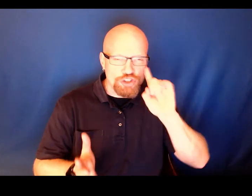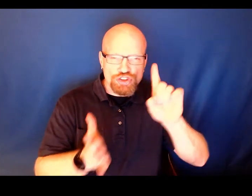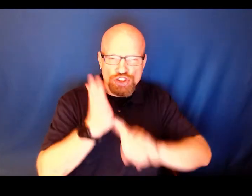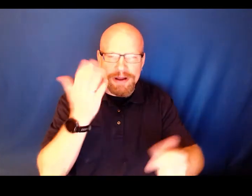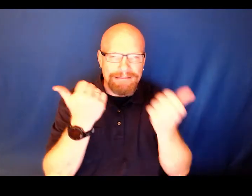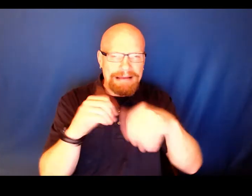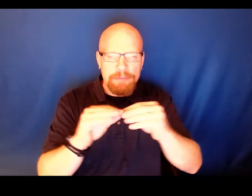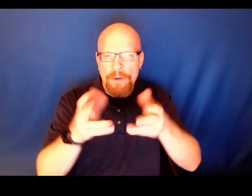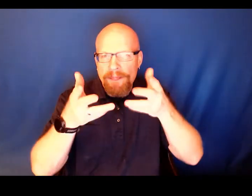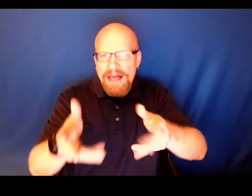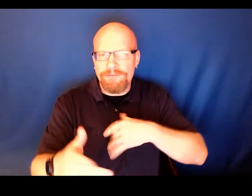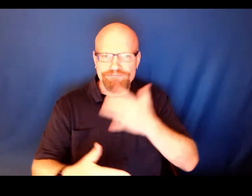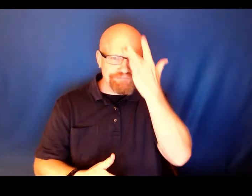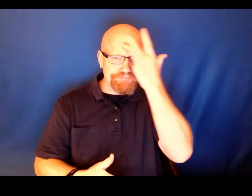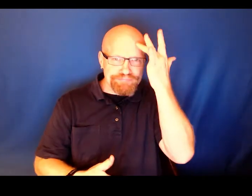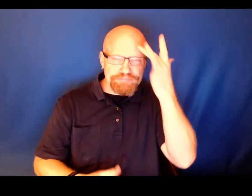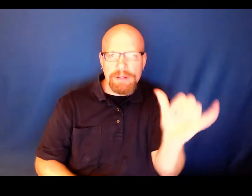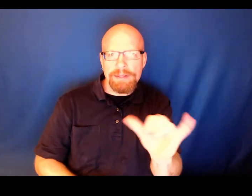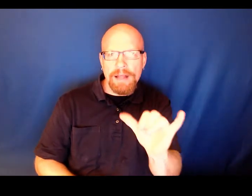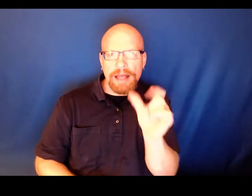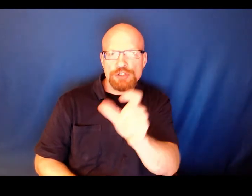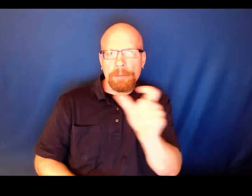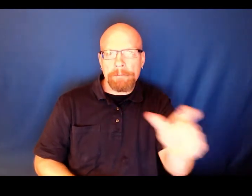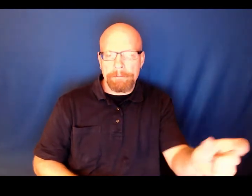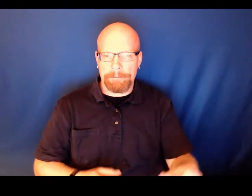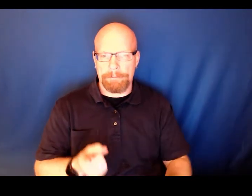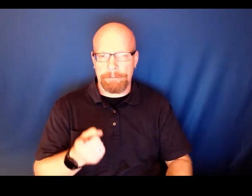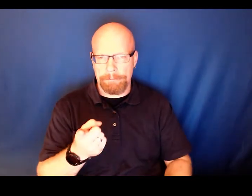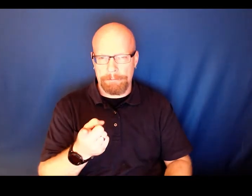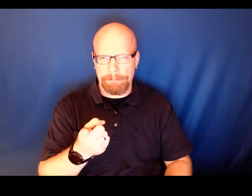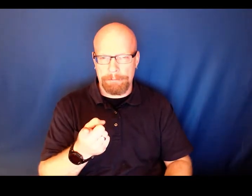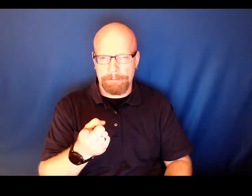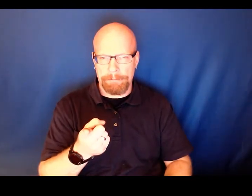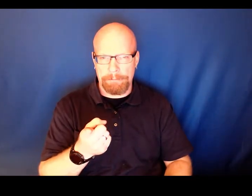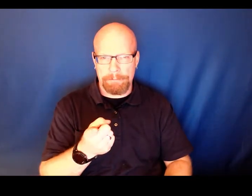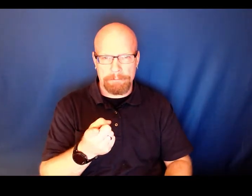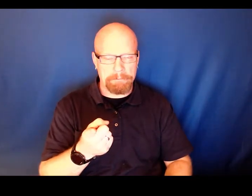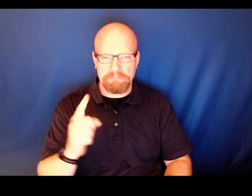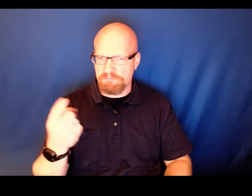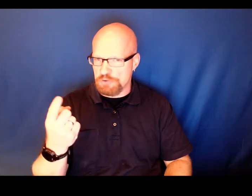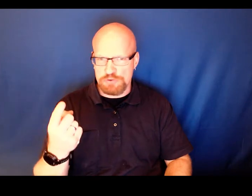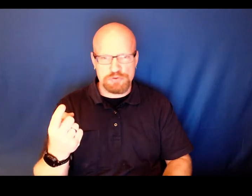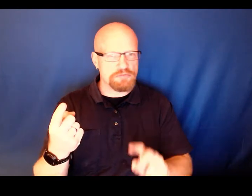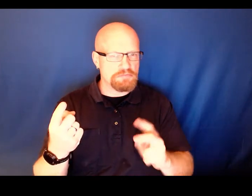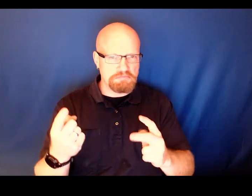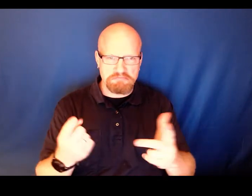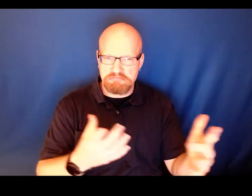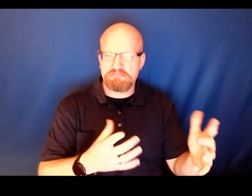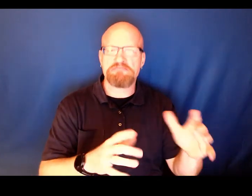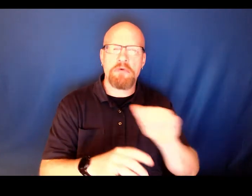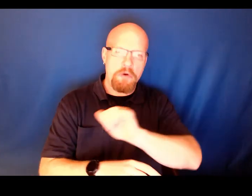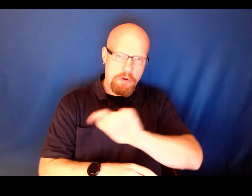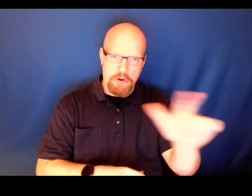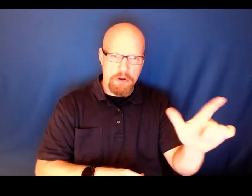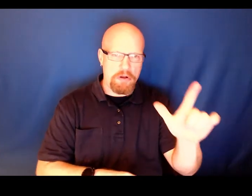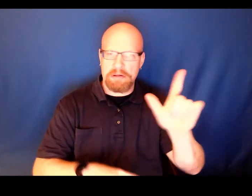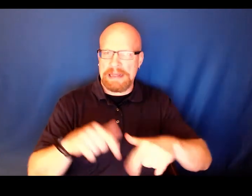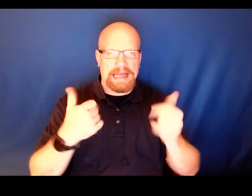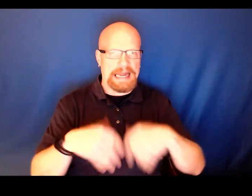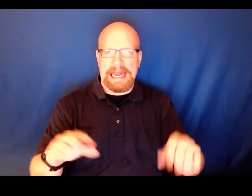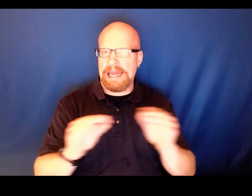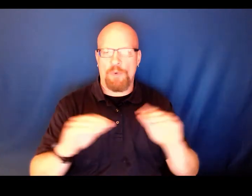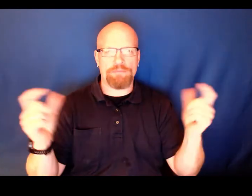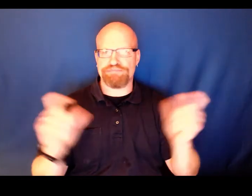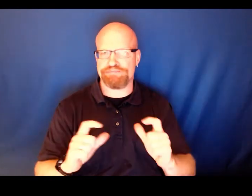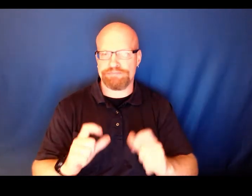Now, I want to make sure there are no more terms that are like terms. And I don't see any.